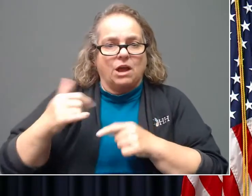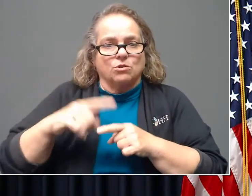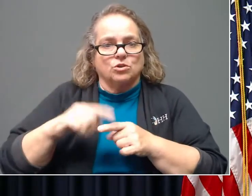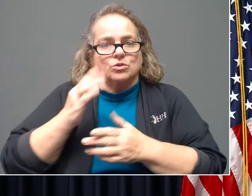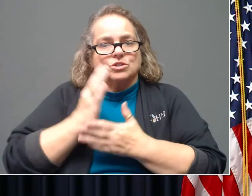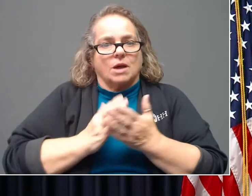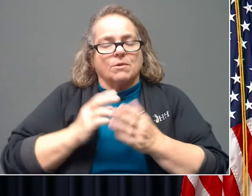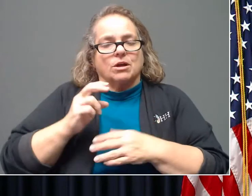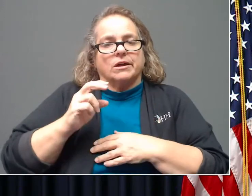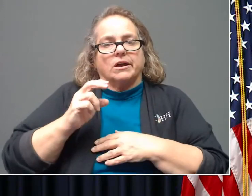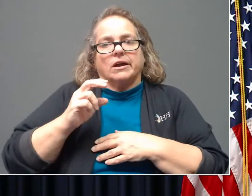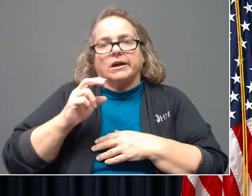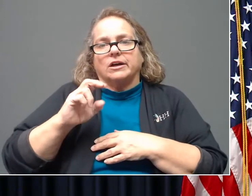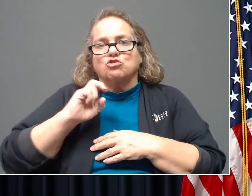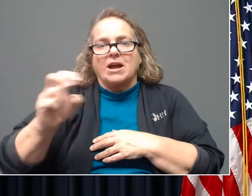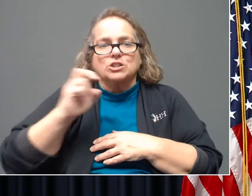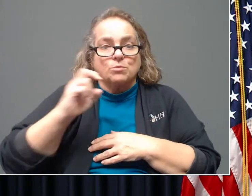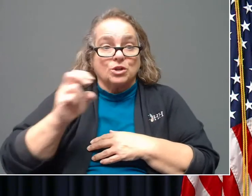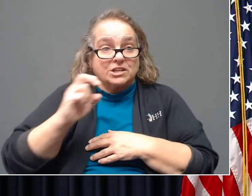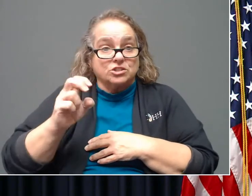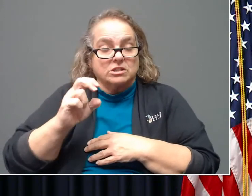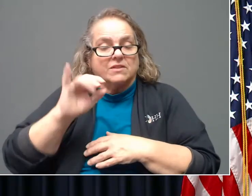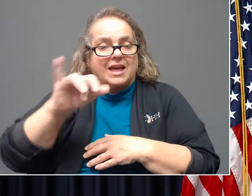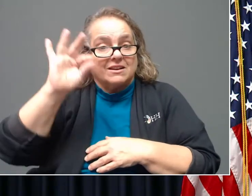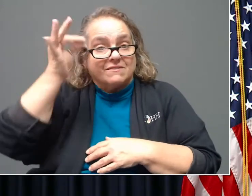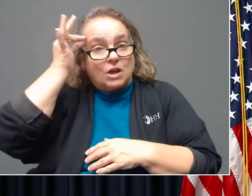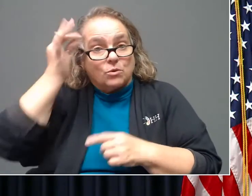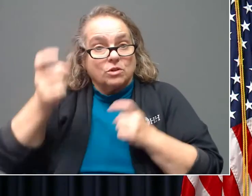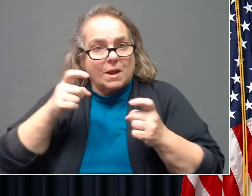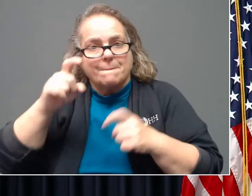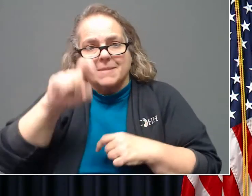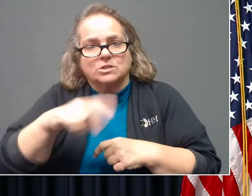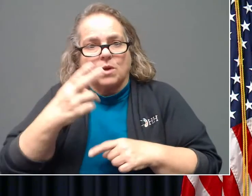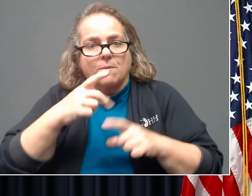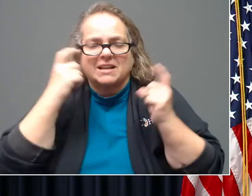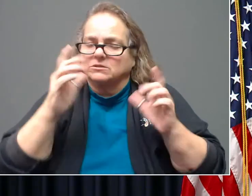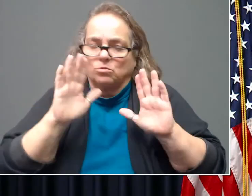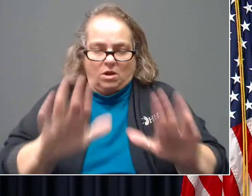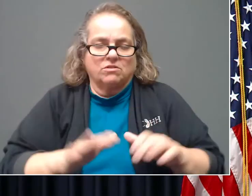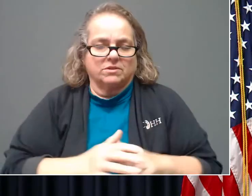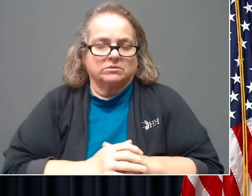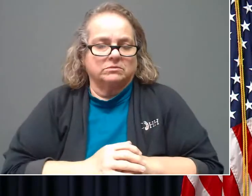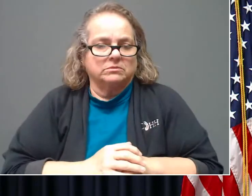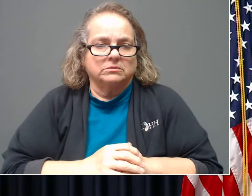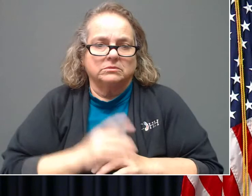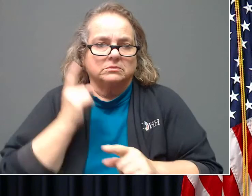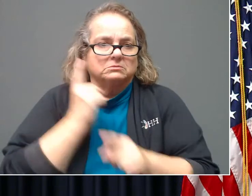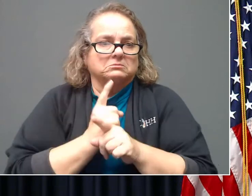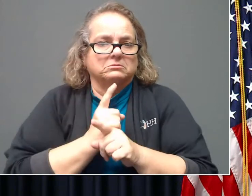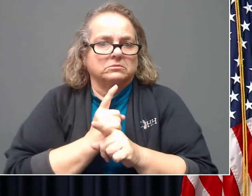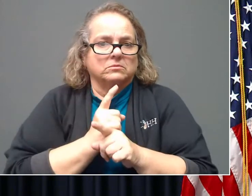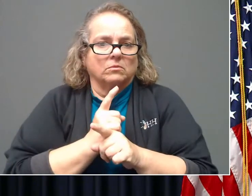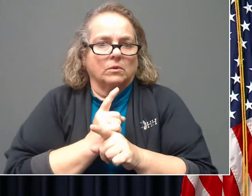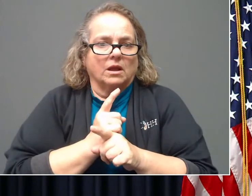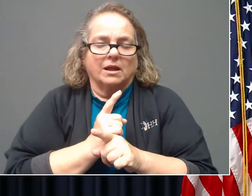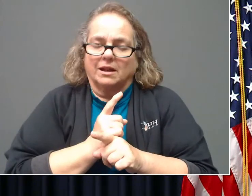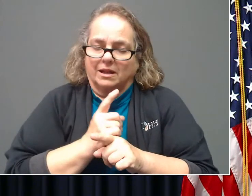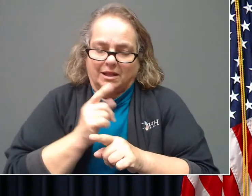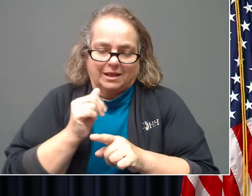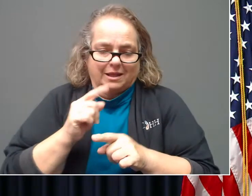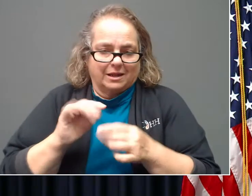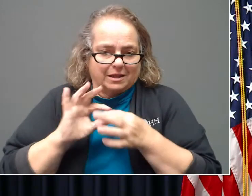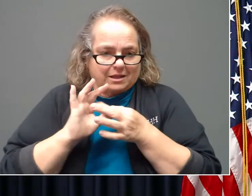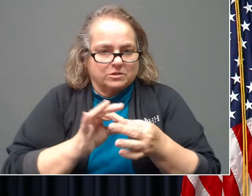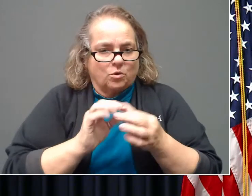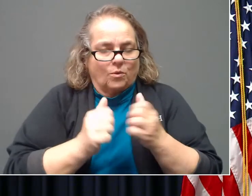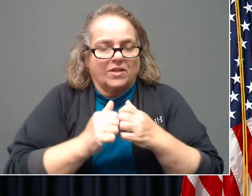transportation that is federally regulated, have to wear a mask. Is wonderful. It's great. It coincides with the mask mandate that